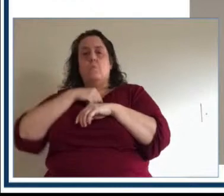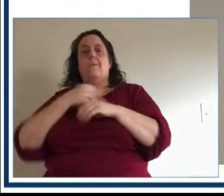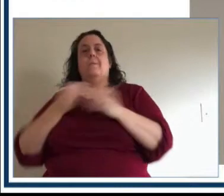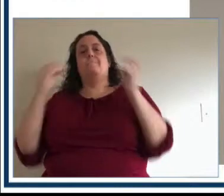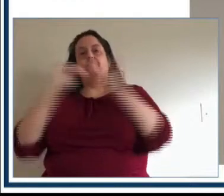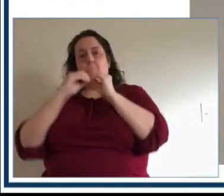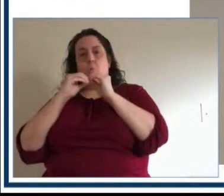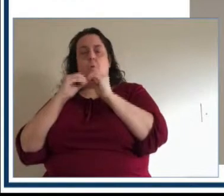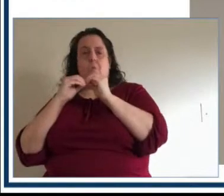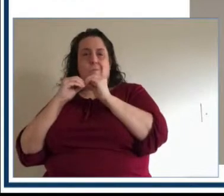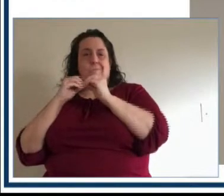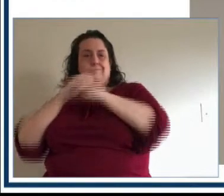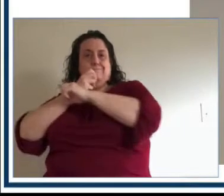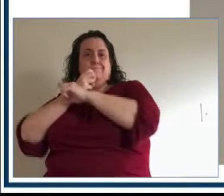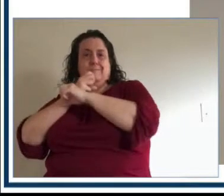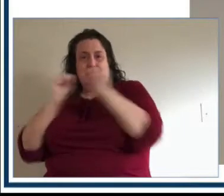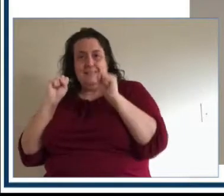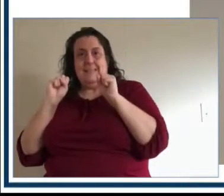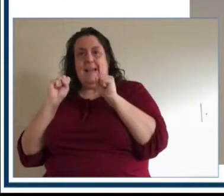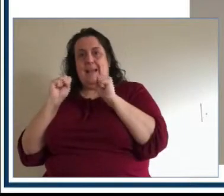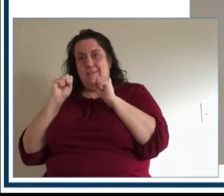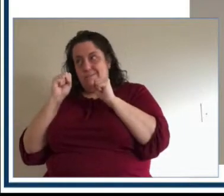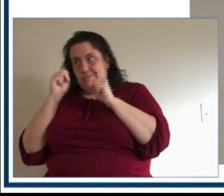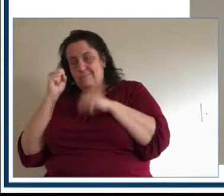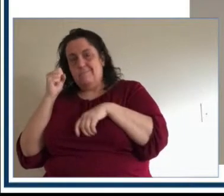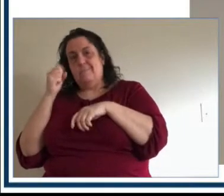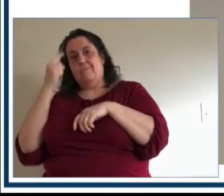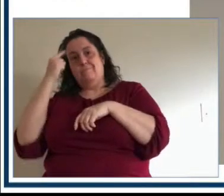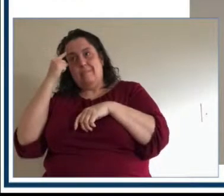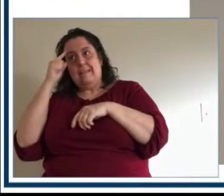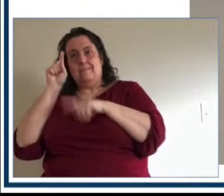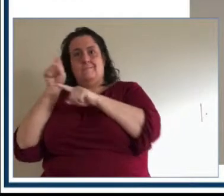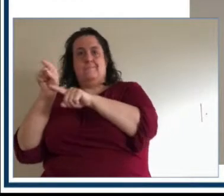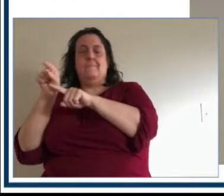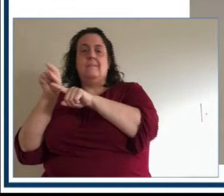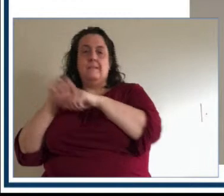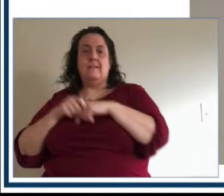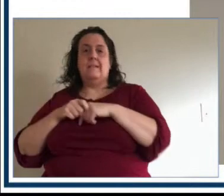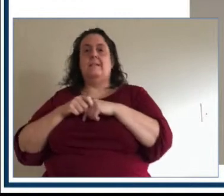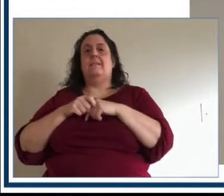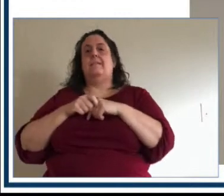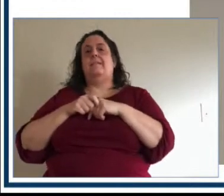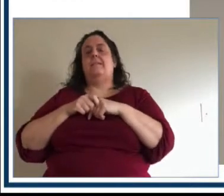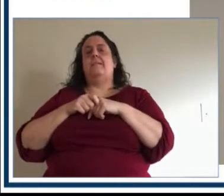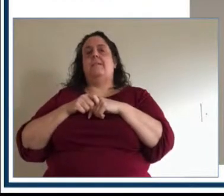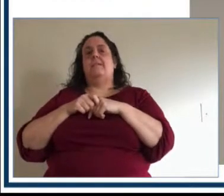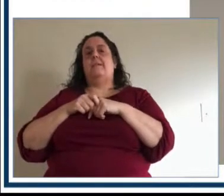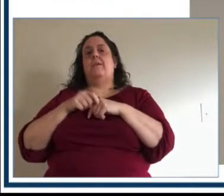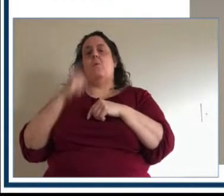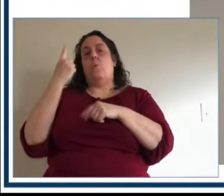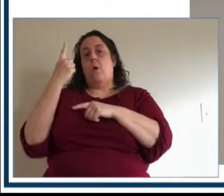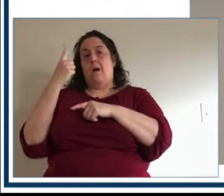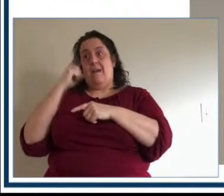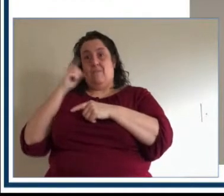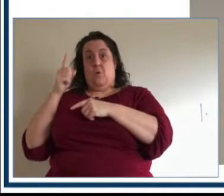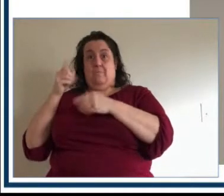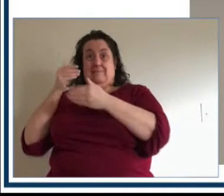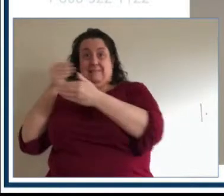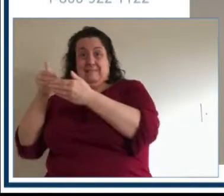have a full vaccination requirement in place for visitors, except for end-of-life visits, and masks are already